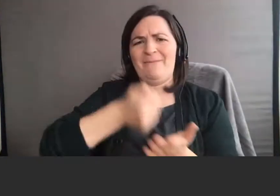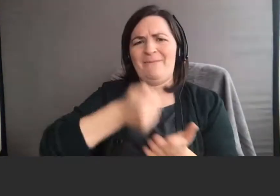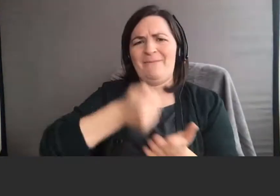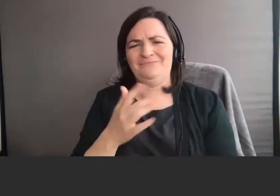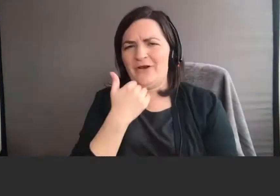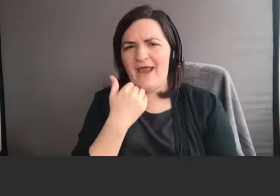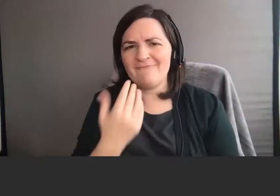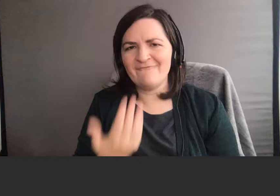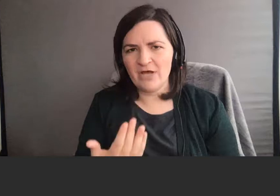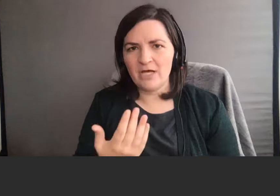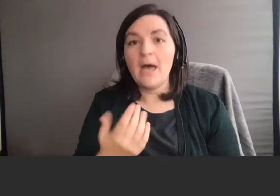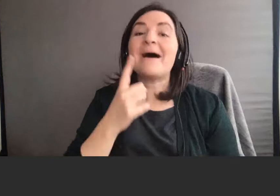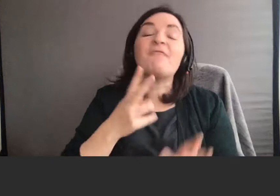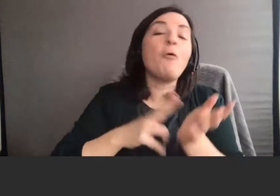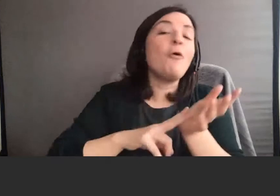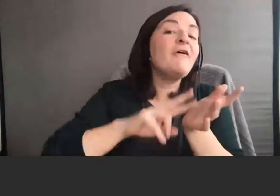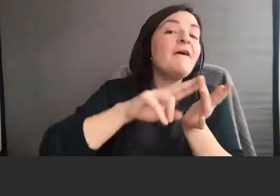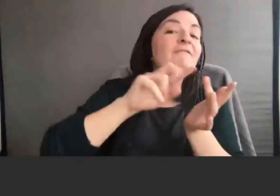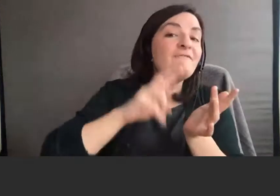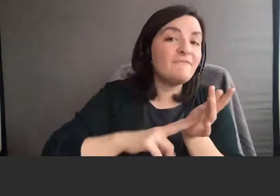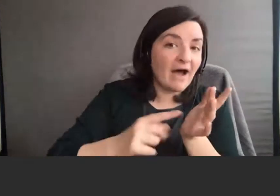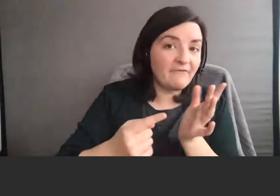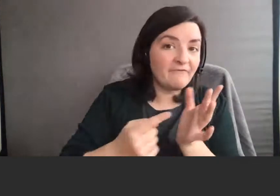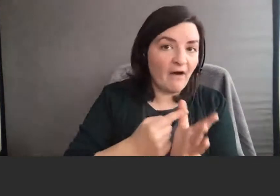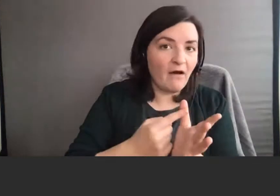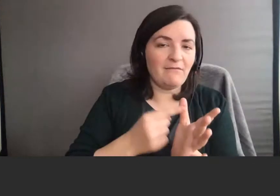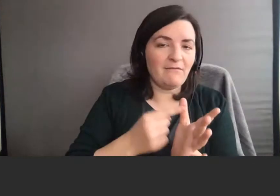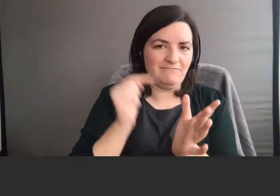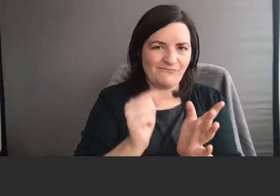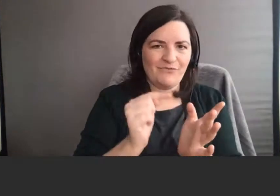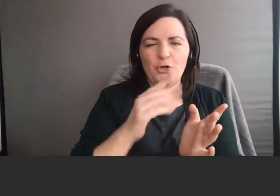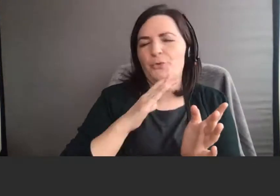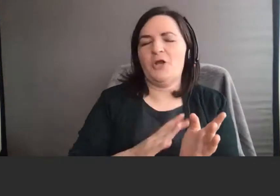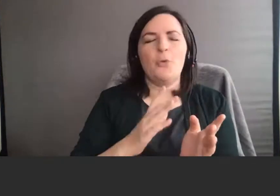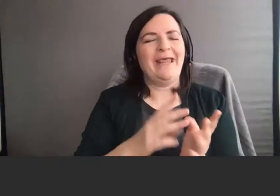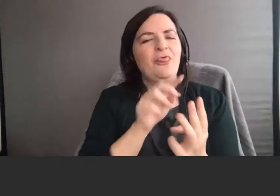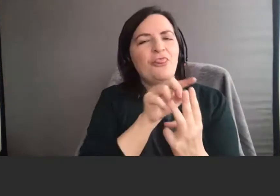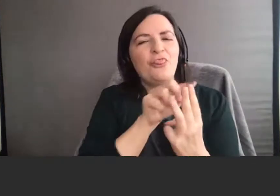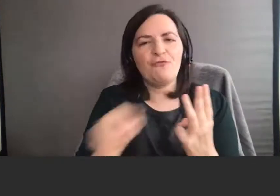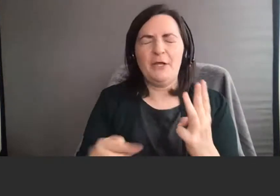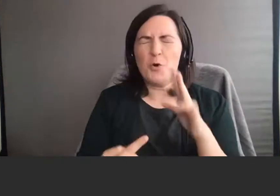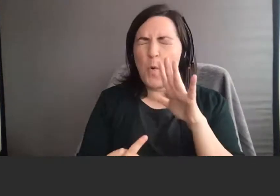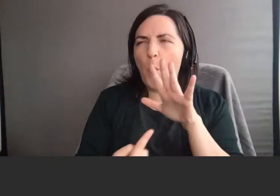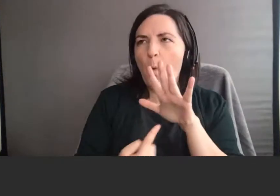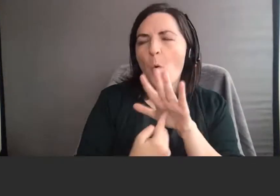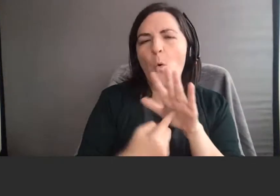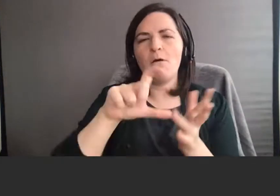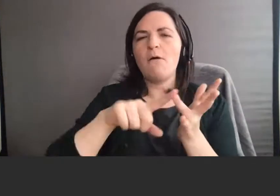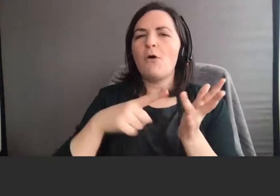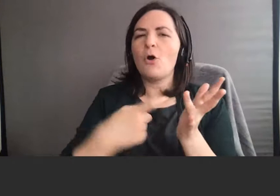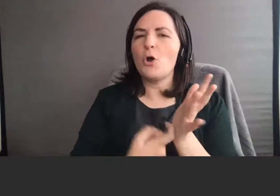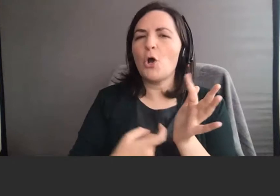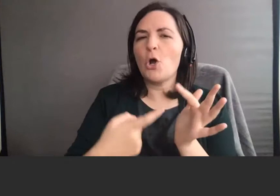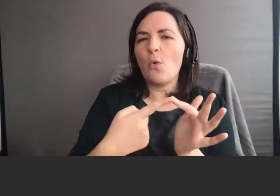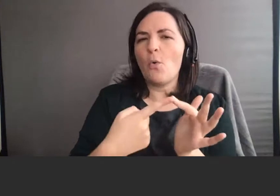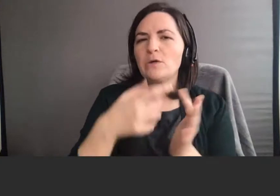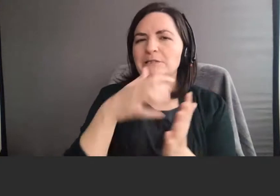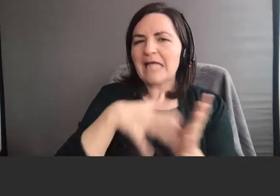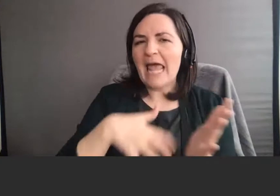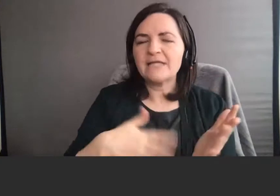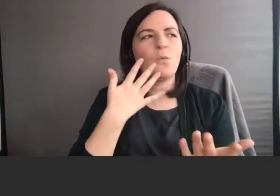Viva, you only need to have those 3 core texts, or the 3 books that or journal